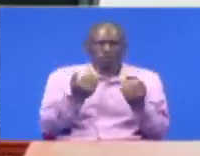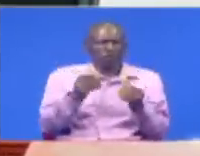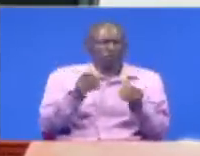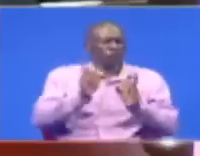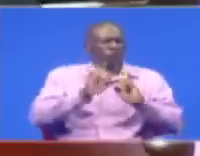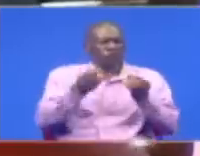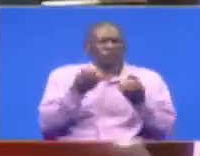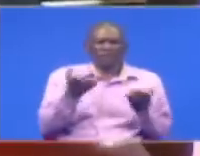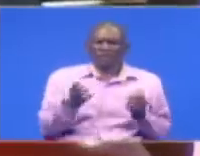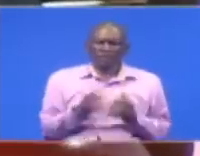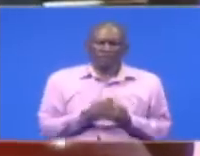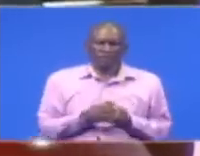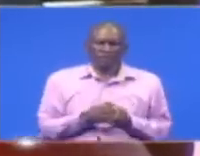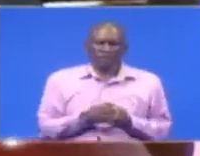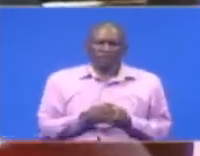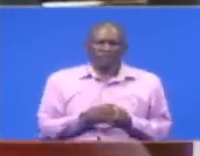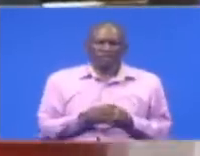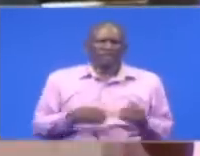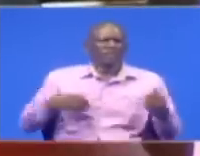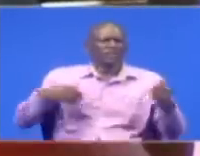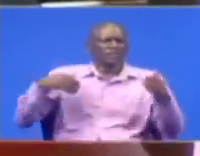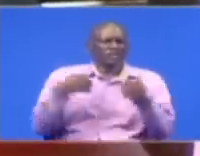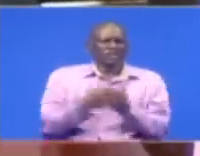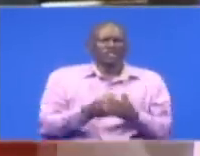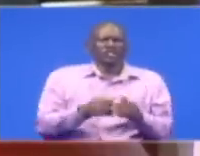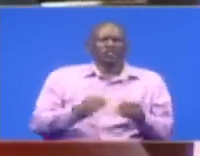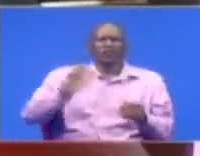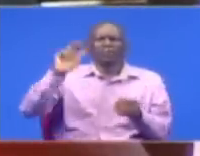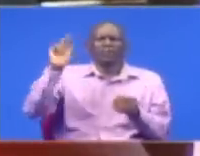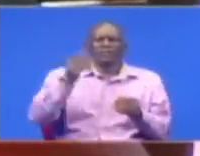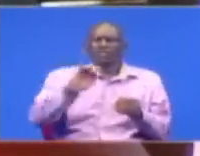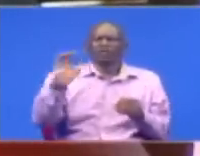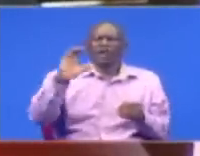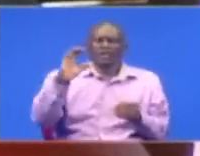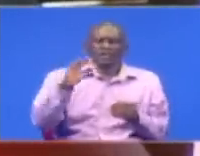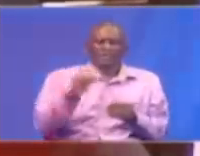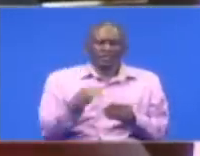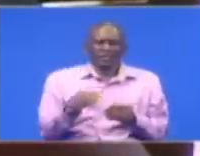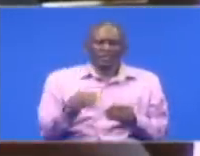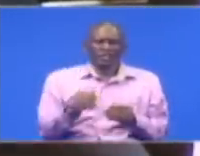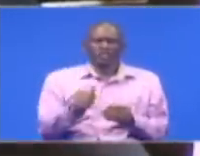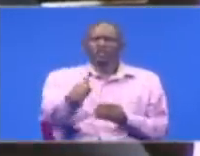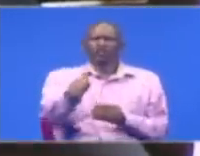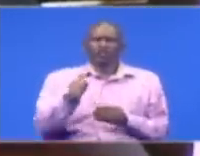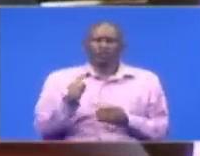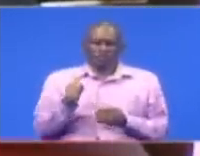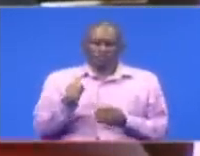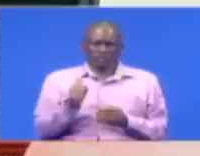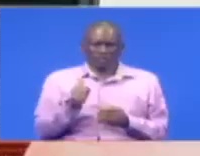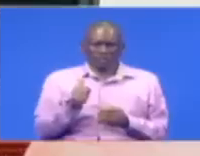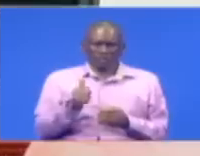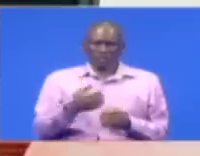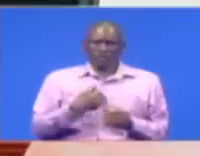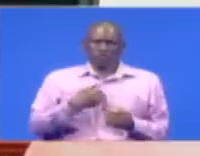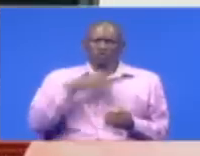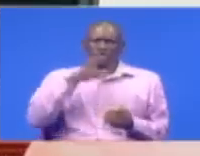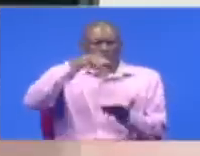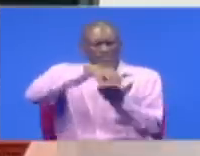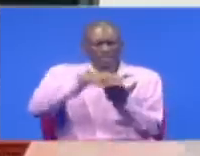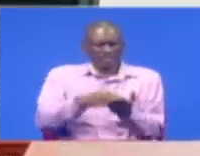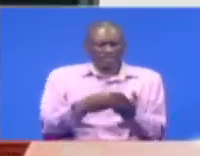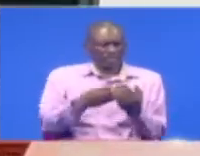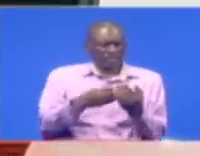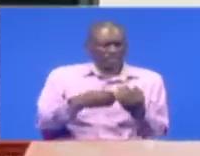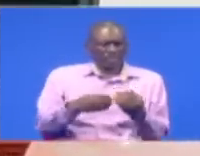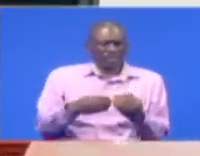level, culminating to a presidential candidate declining to have his dispute